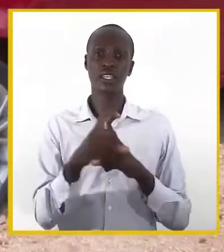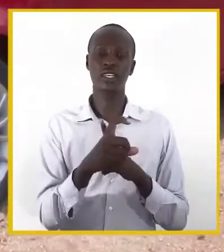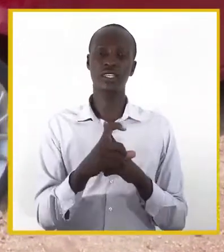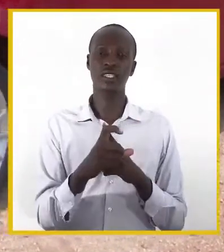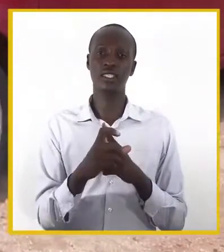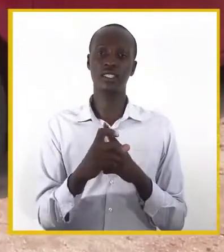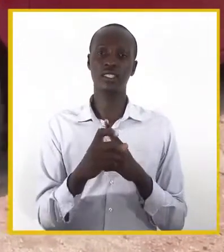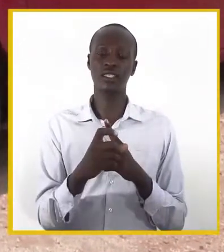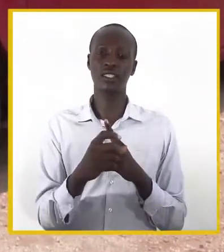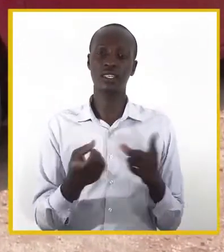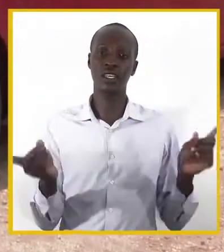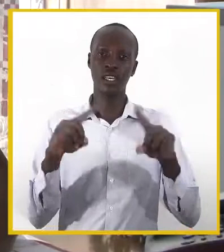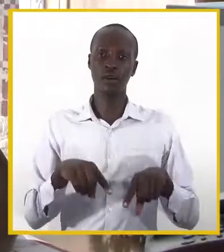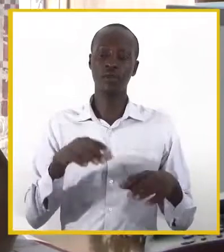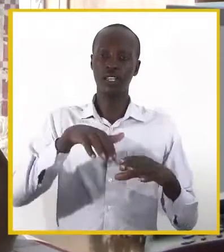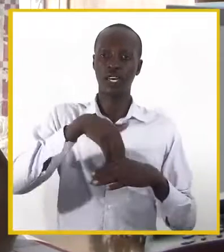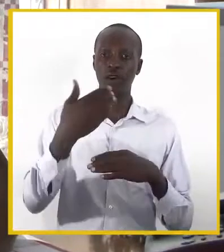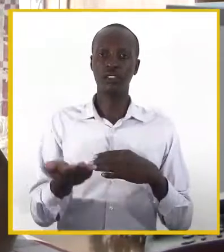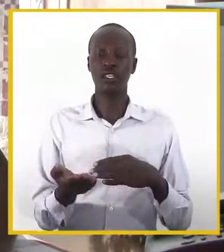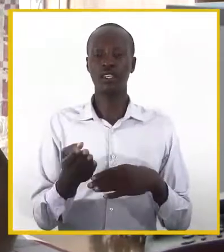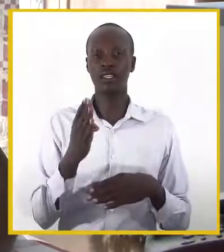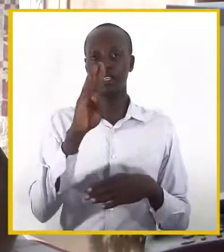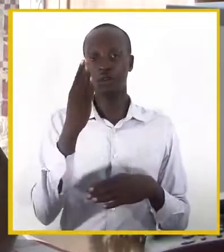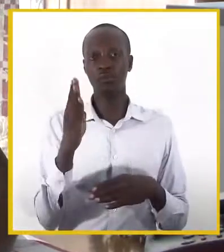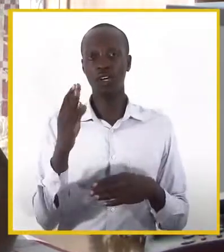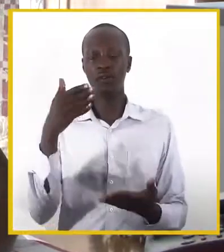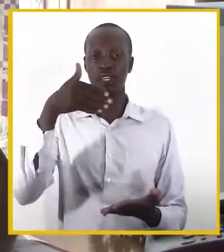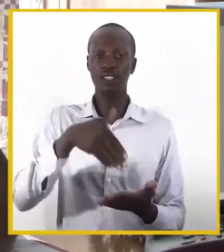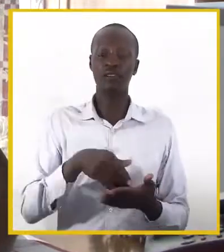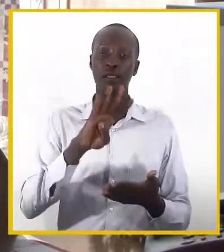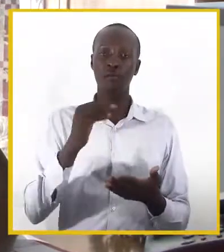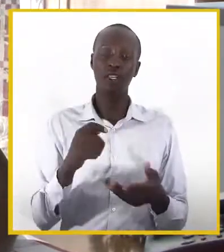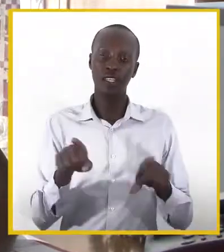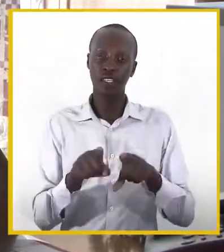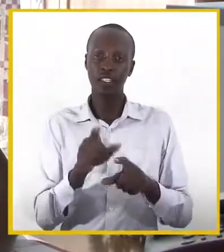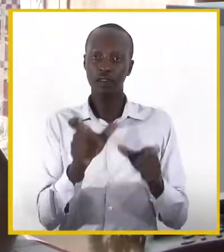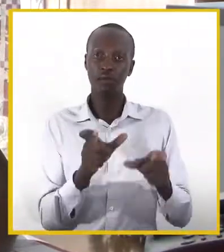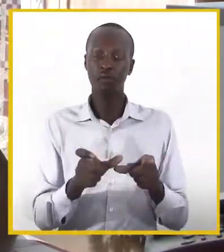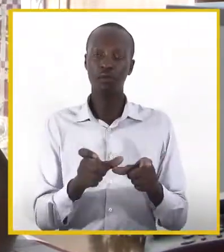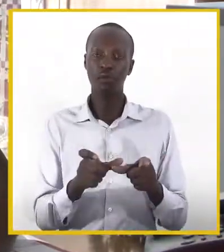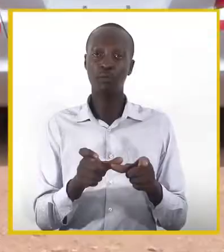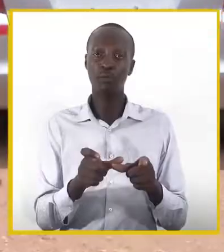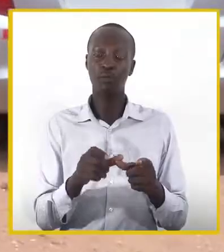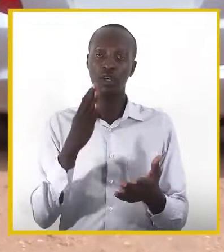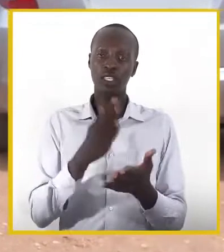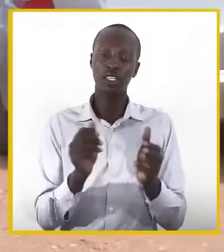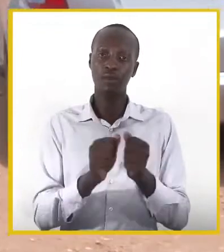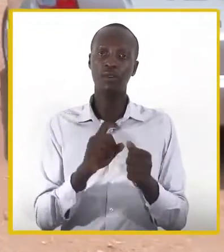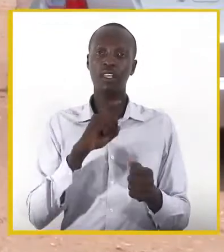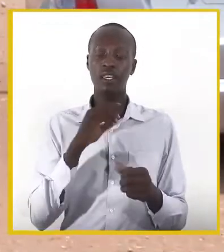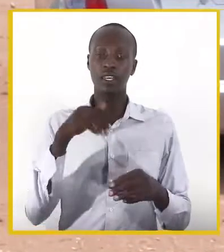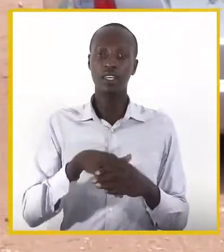taking place outside the Bulawayo Central district, but people will have boarded the vehicles in the CBD. We